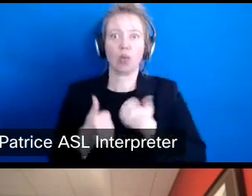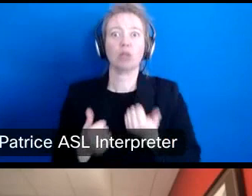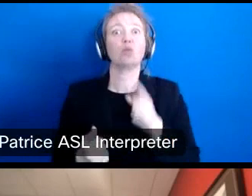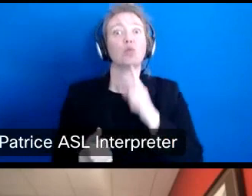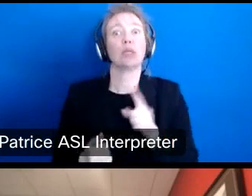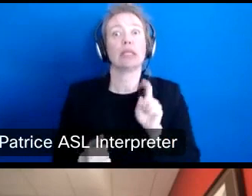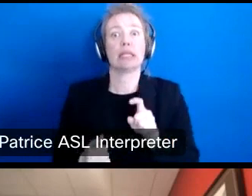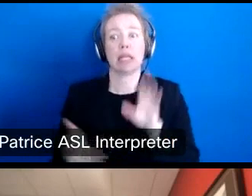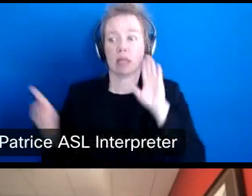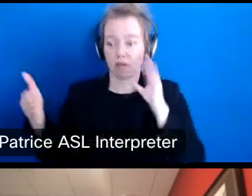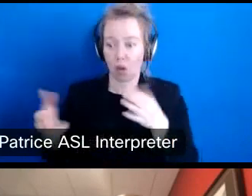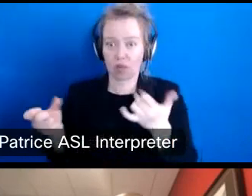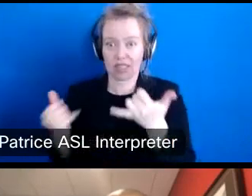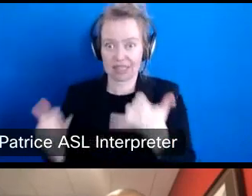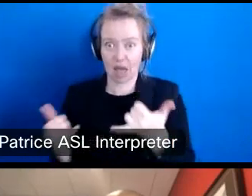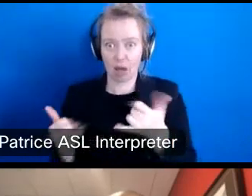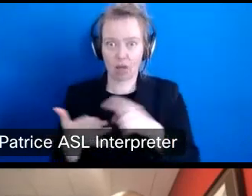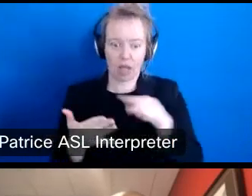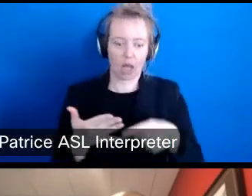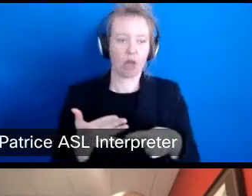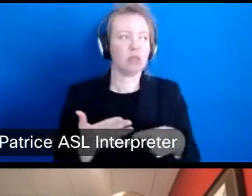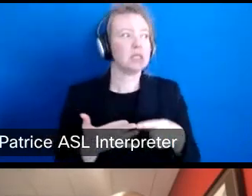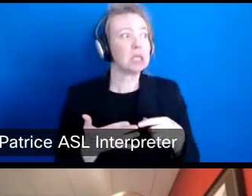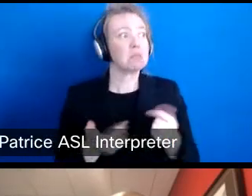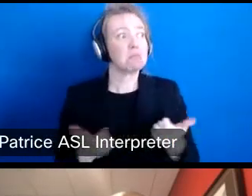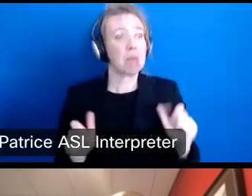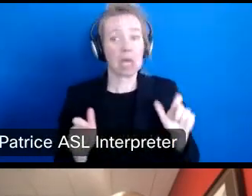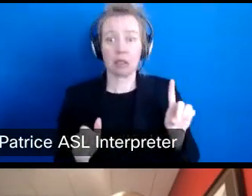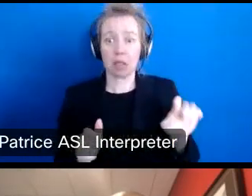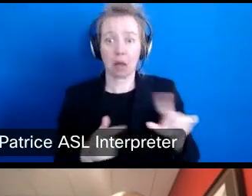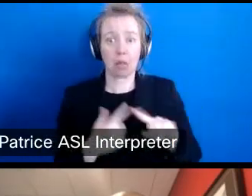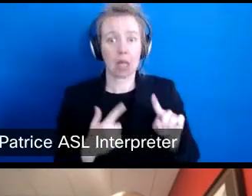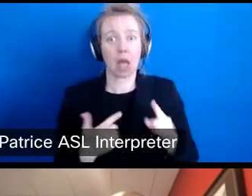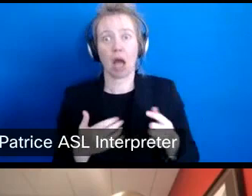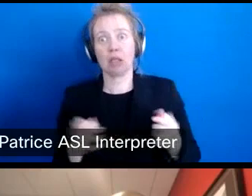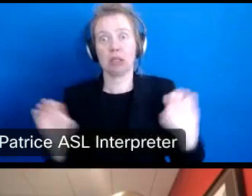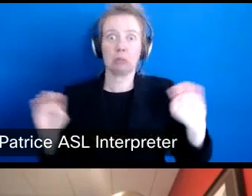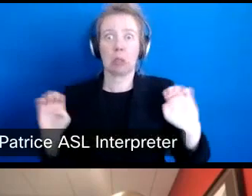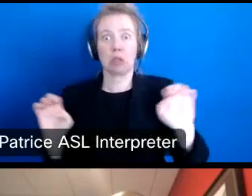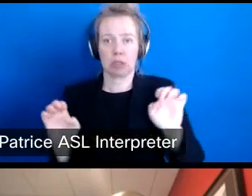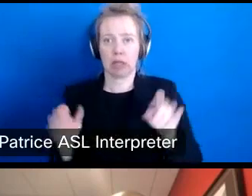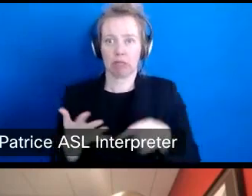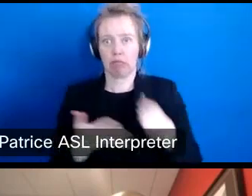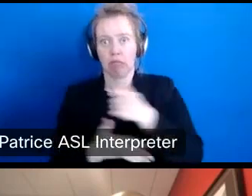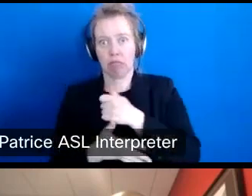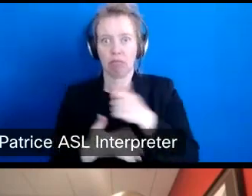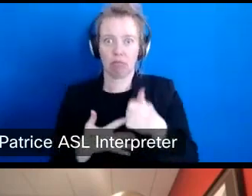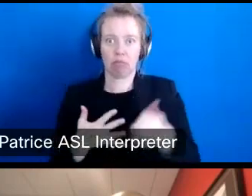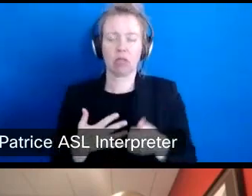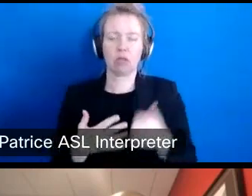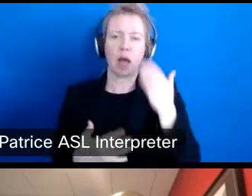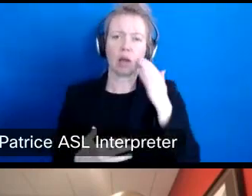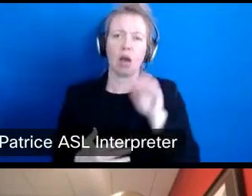limited resources. So I hope I explained that part. And I believe you had some questions